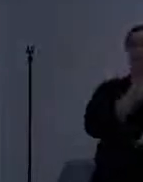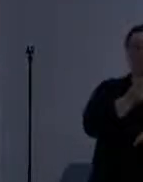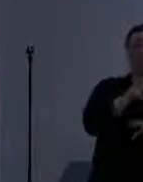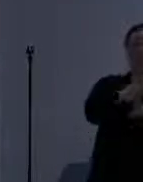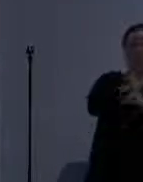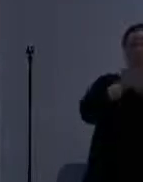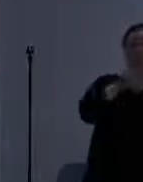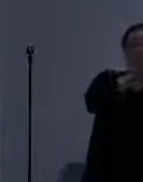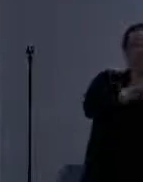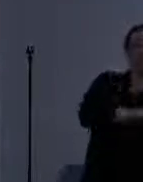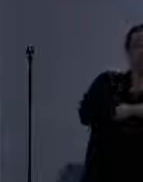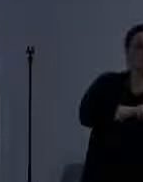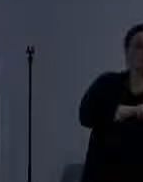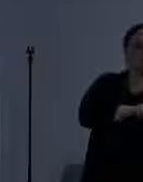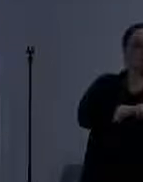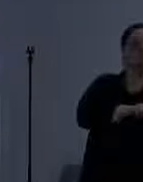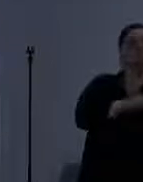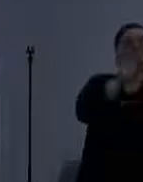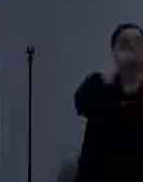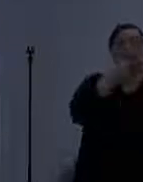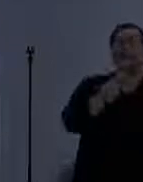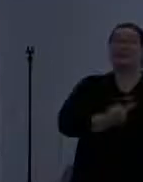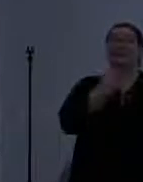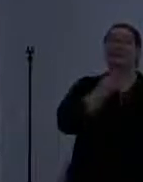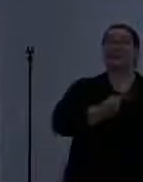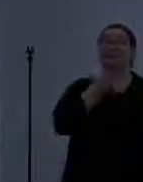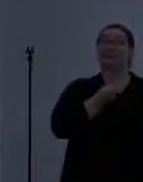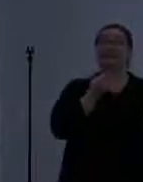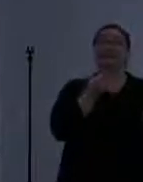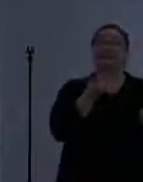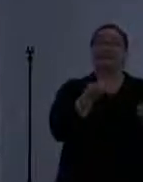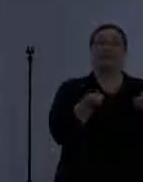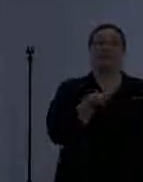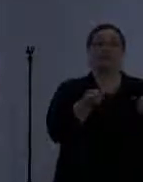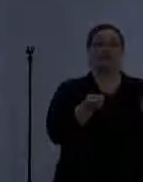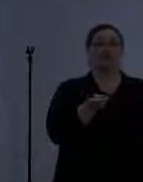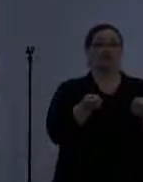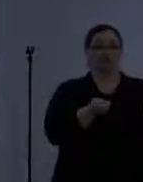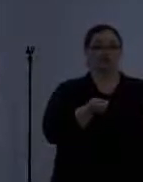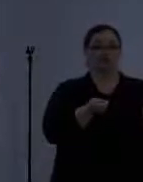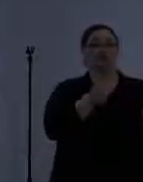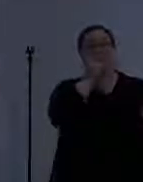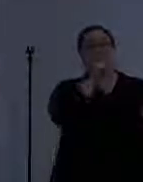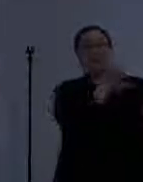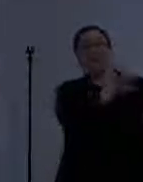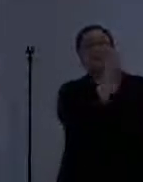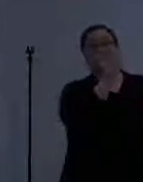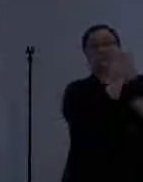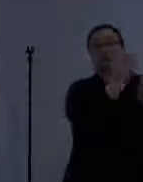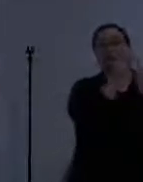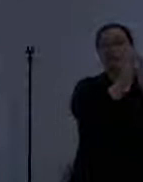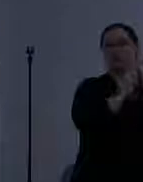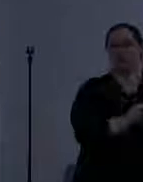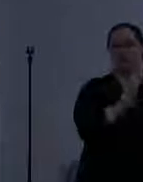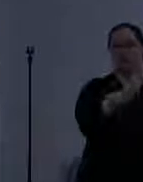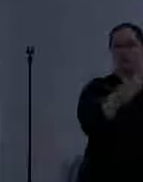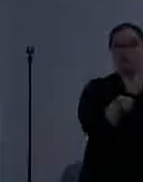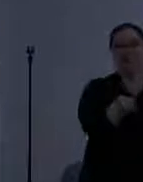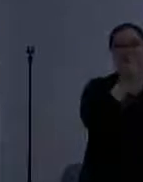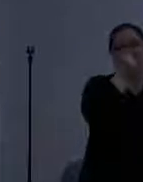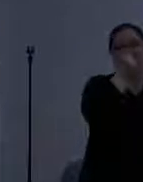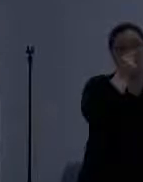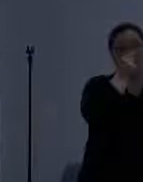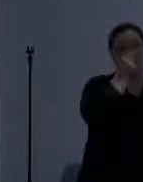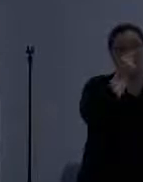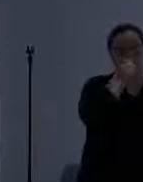are anybody that, say, someone who's self-managing or plan managing could choose to use an unregistered provider. Just because